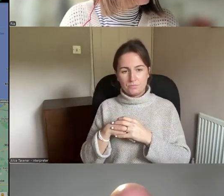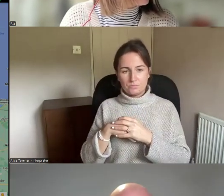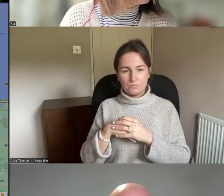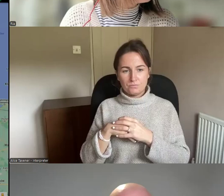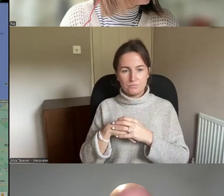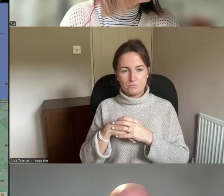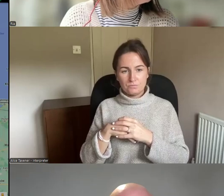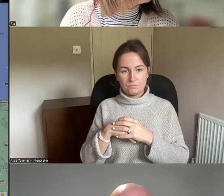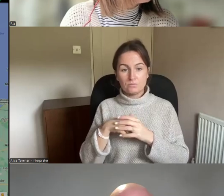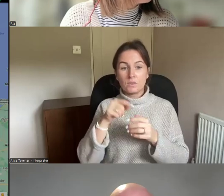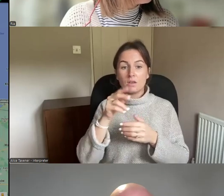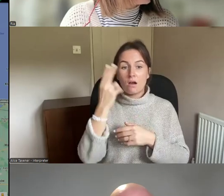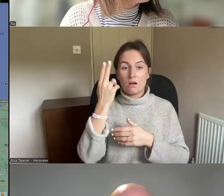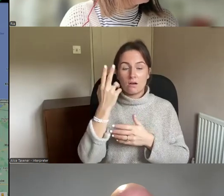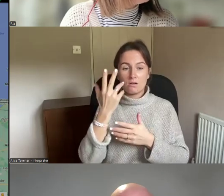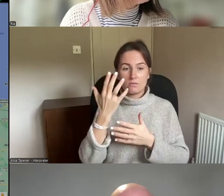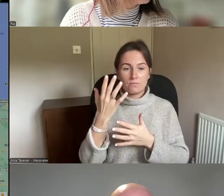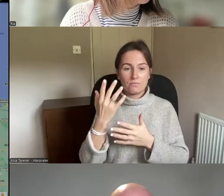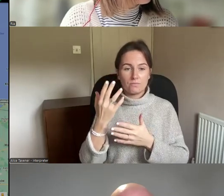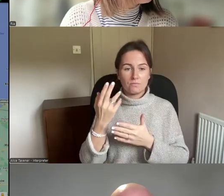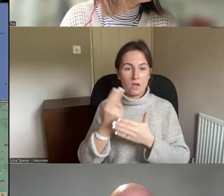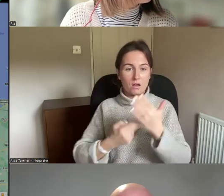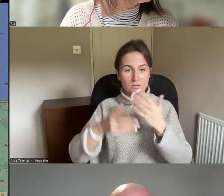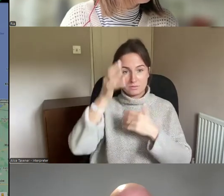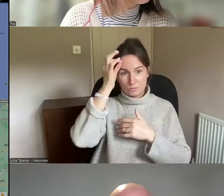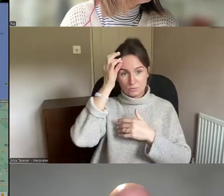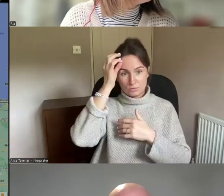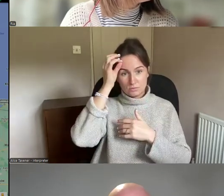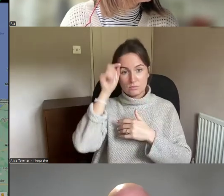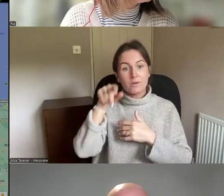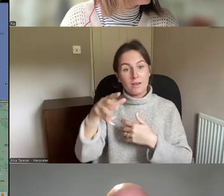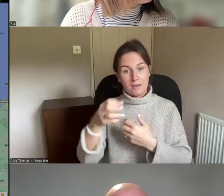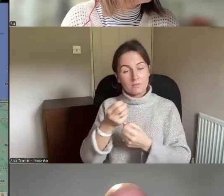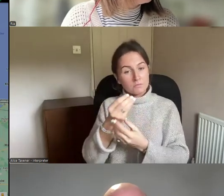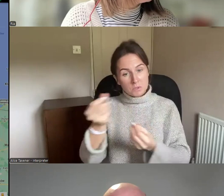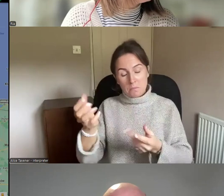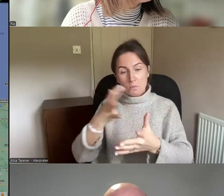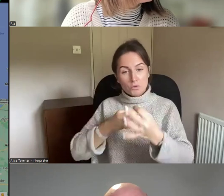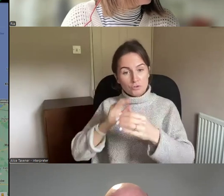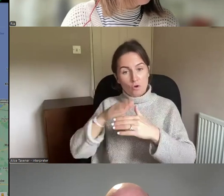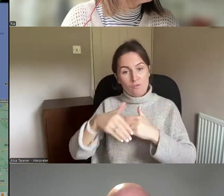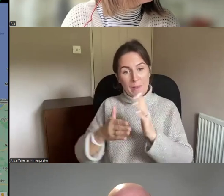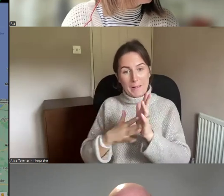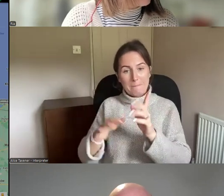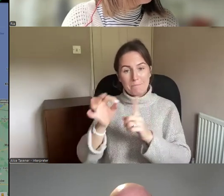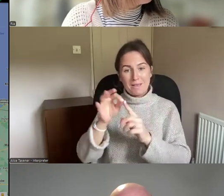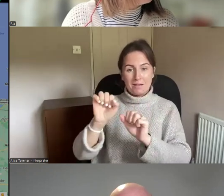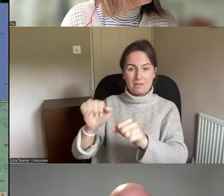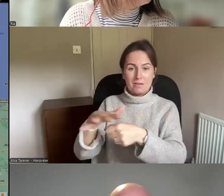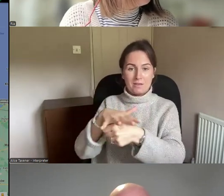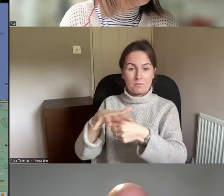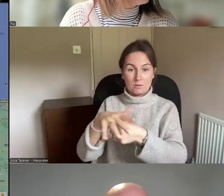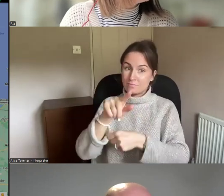We, at the Arts Council, potentially do get queries from particular MPs who are interested in their particular constituency area. So this is a